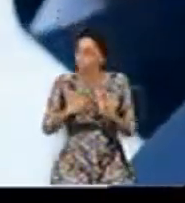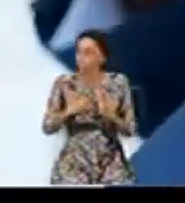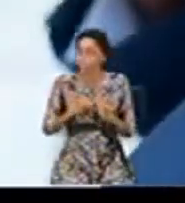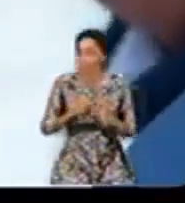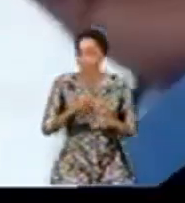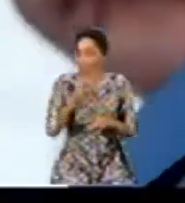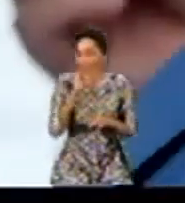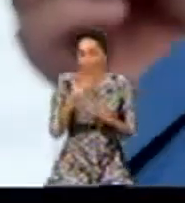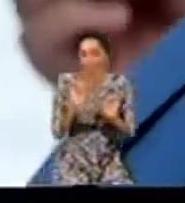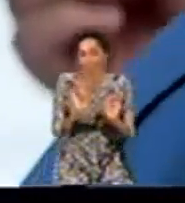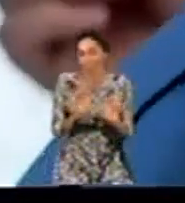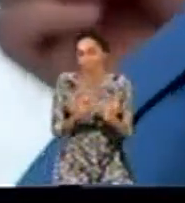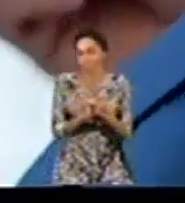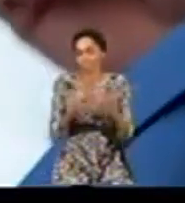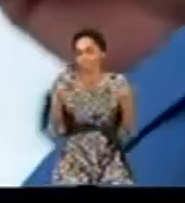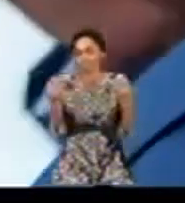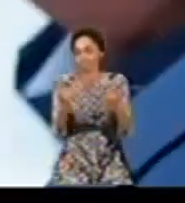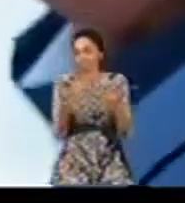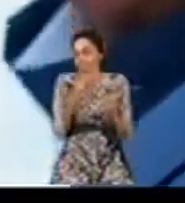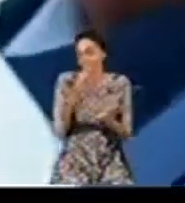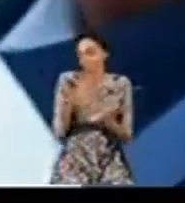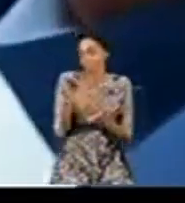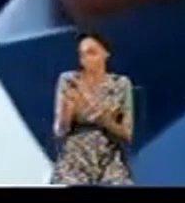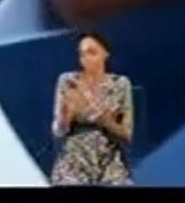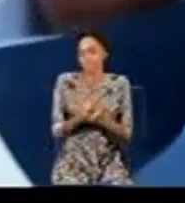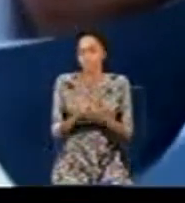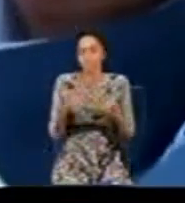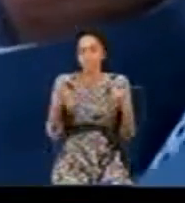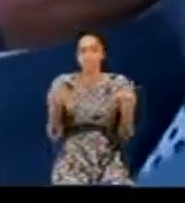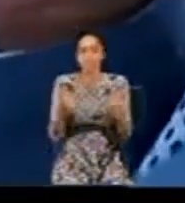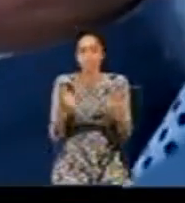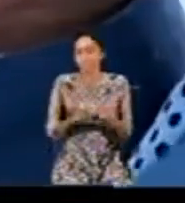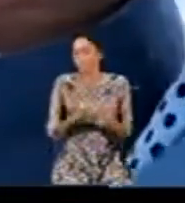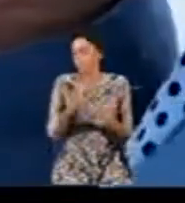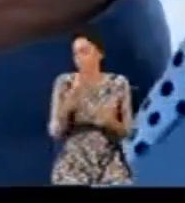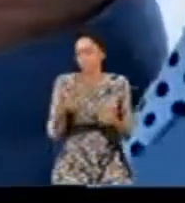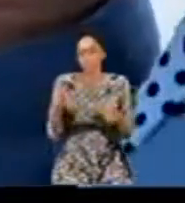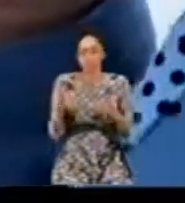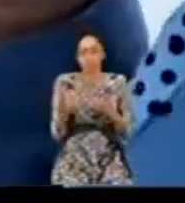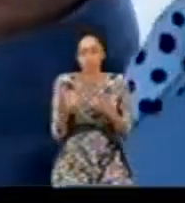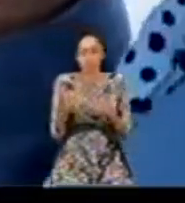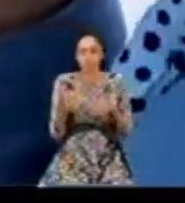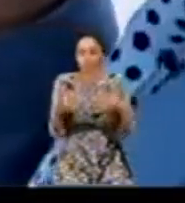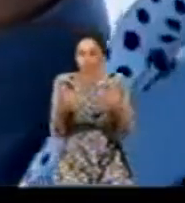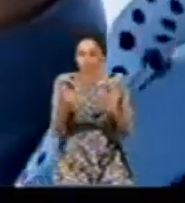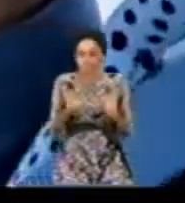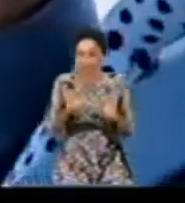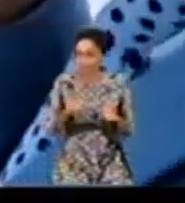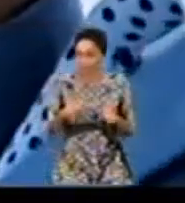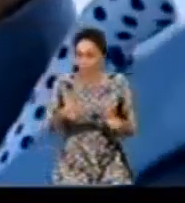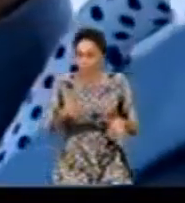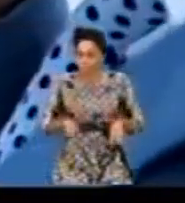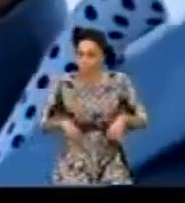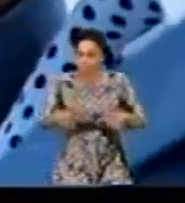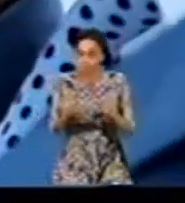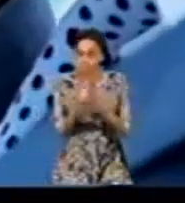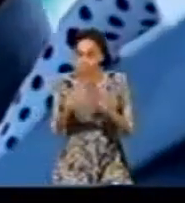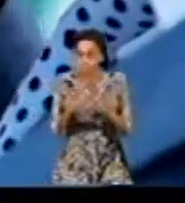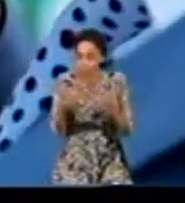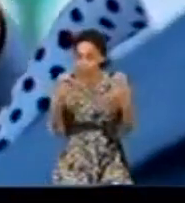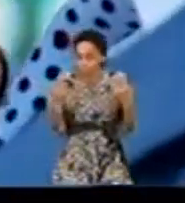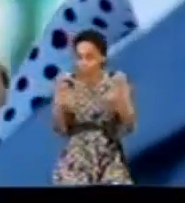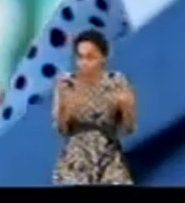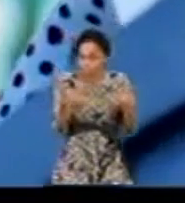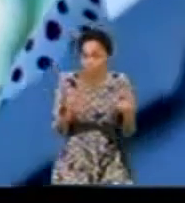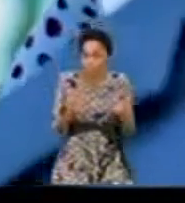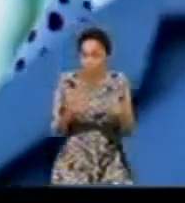that sin. I don't reject that sin. I'm not going, how can I live without that wrong pleasure, that